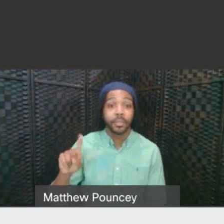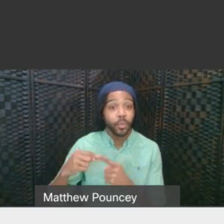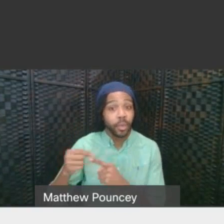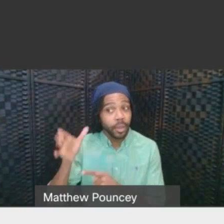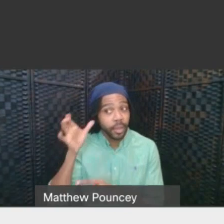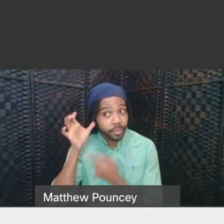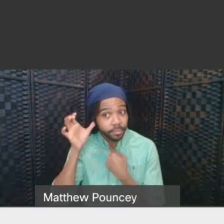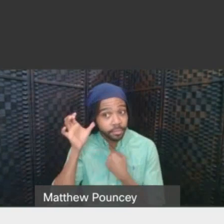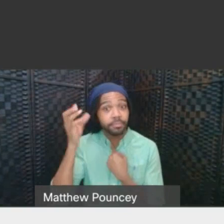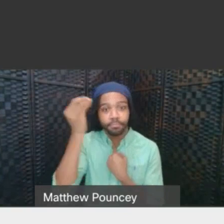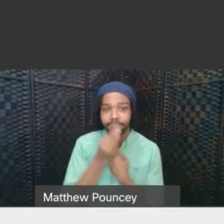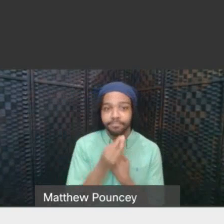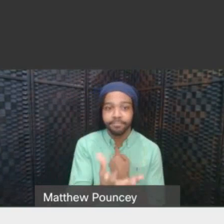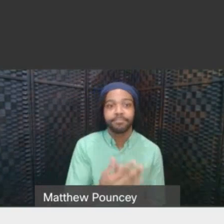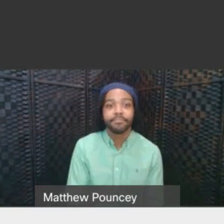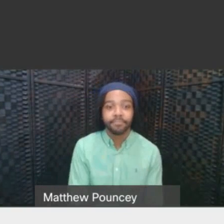people.